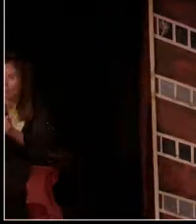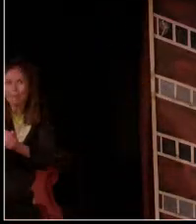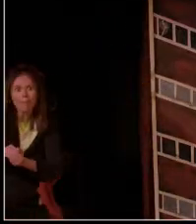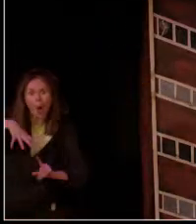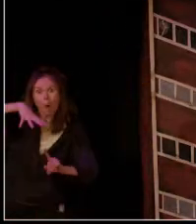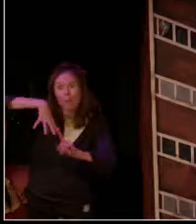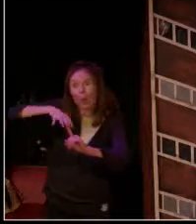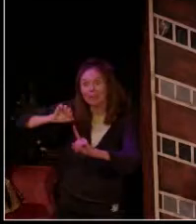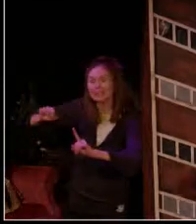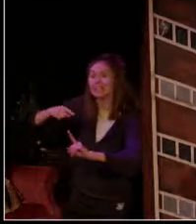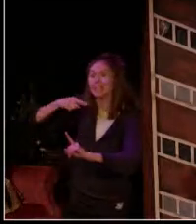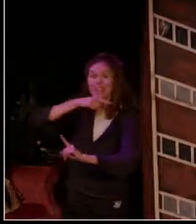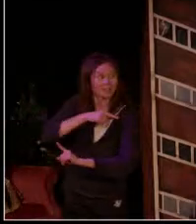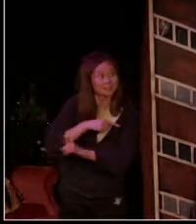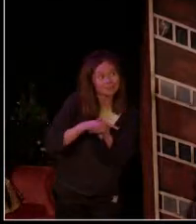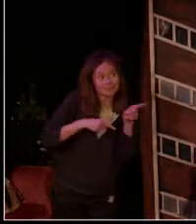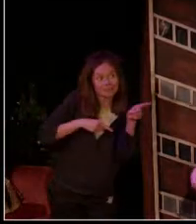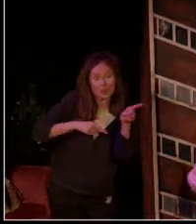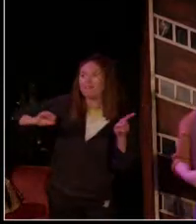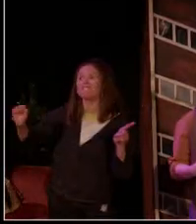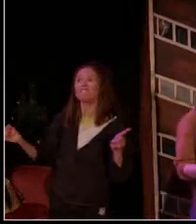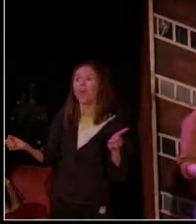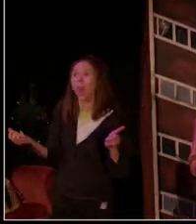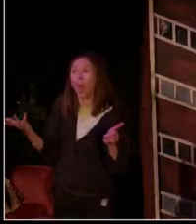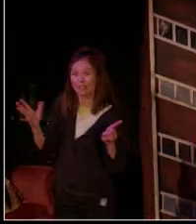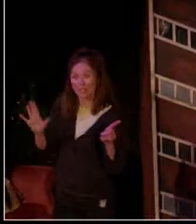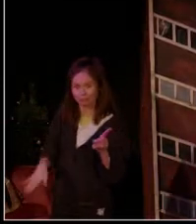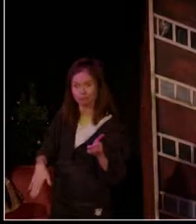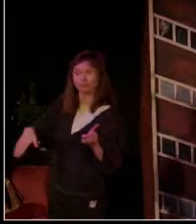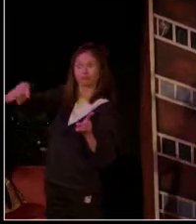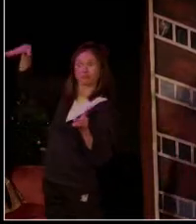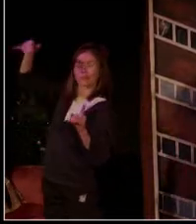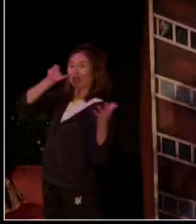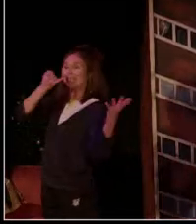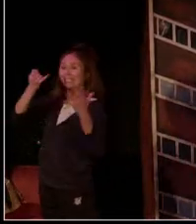And with speed I race to tell of Perdita,